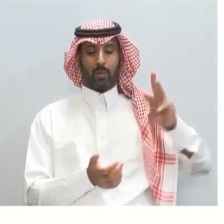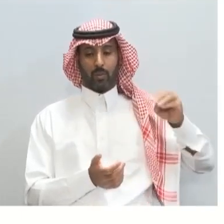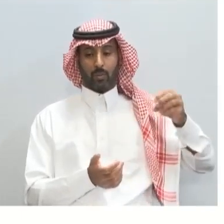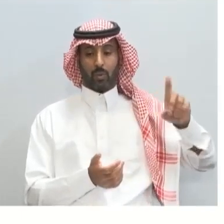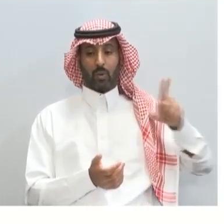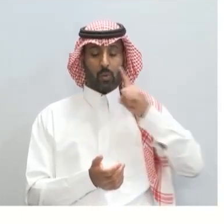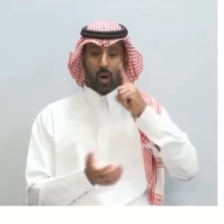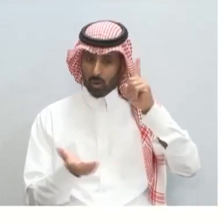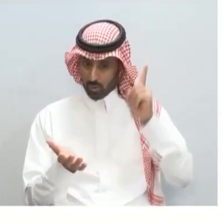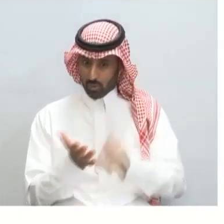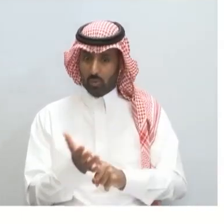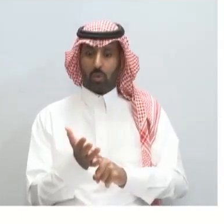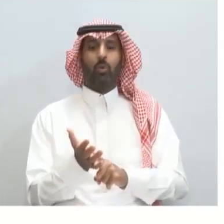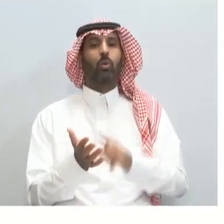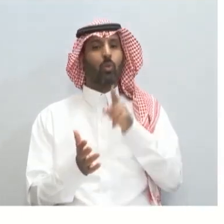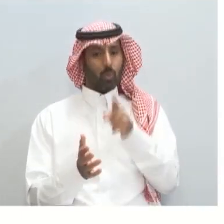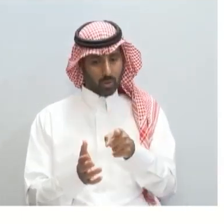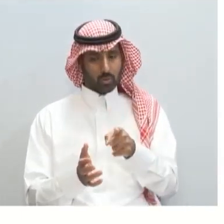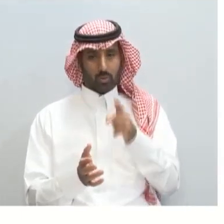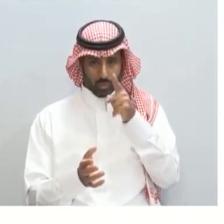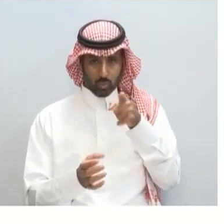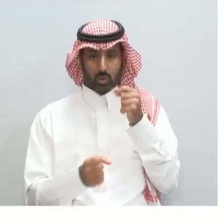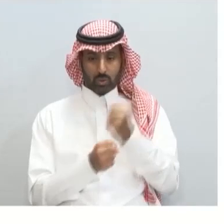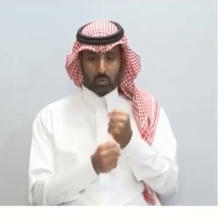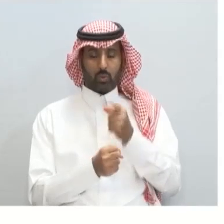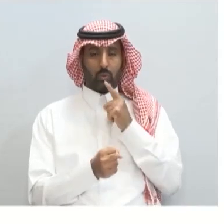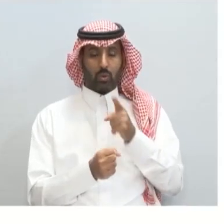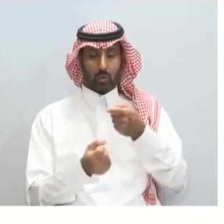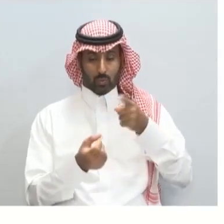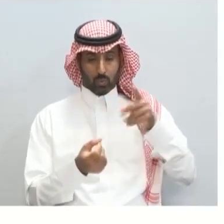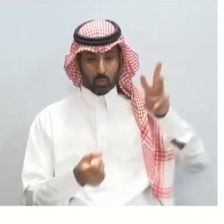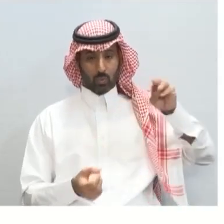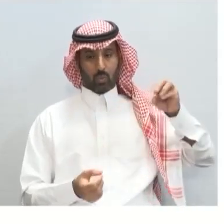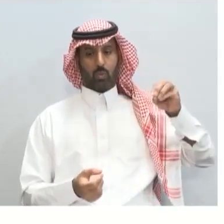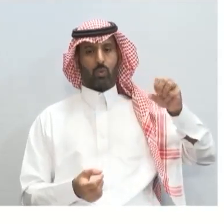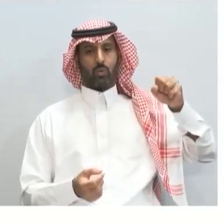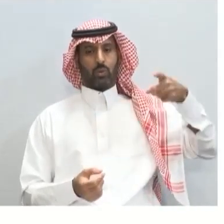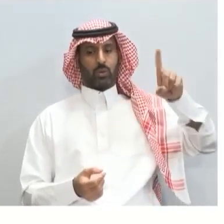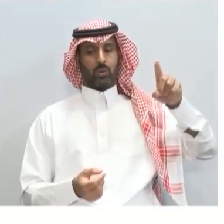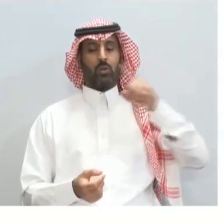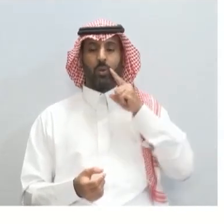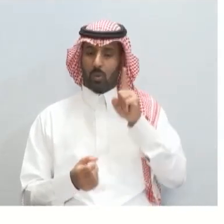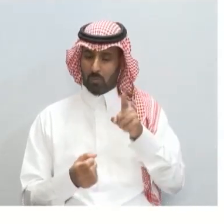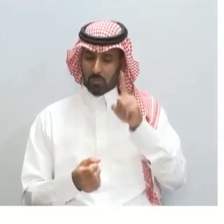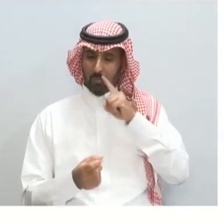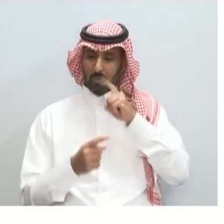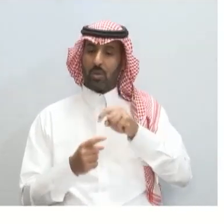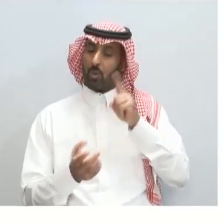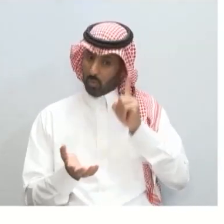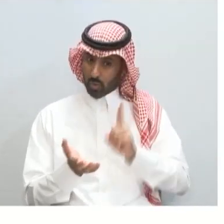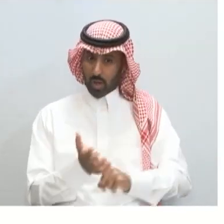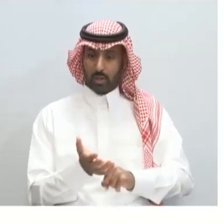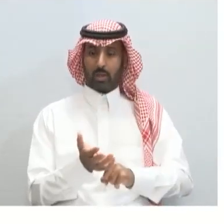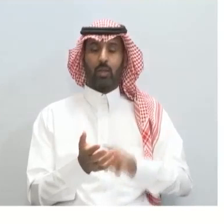are fairly certain this is what would you do again if you use would you are certain 100% sure this